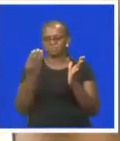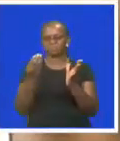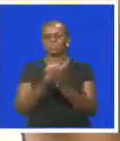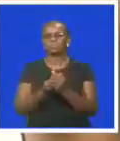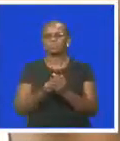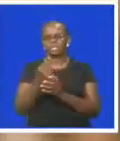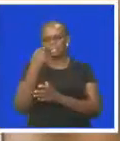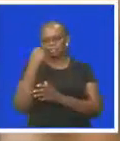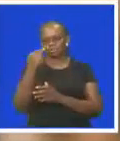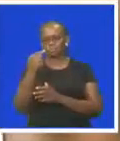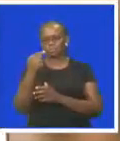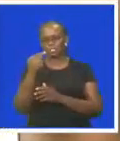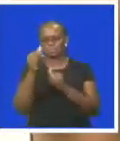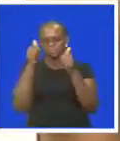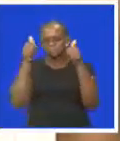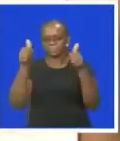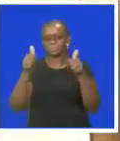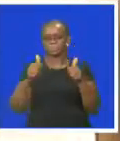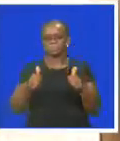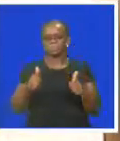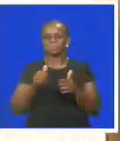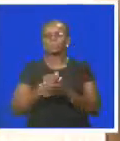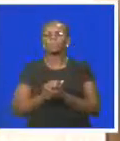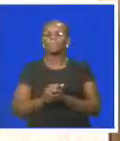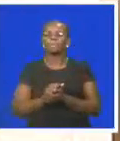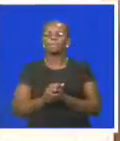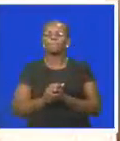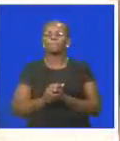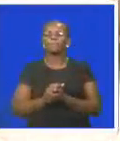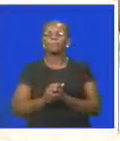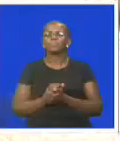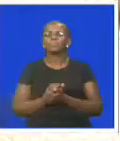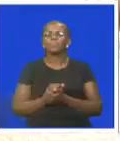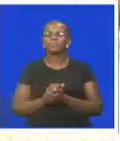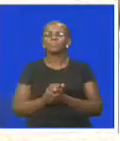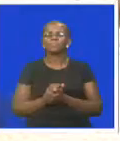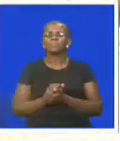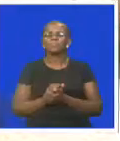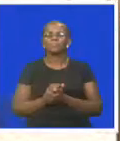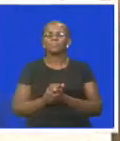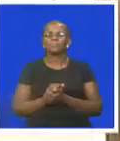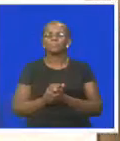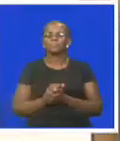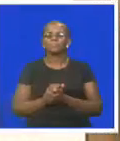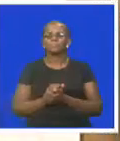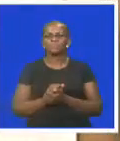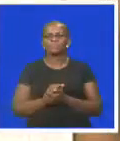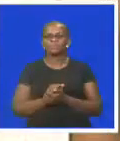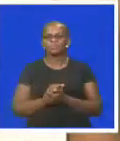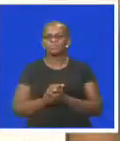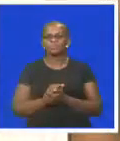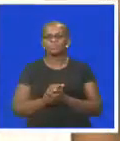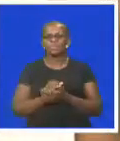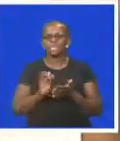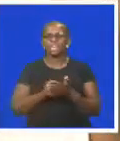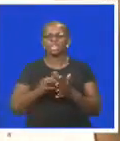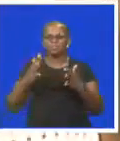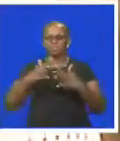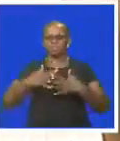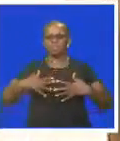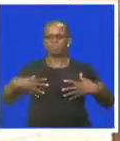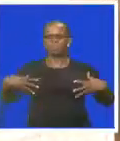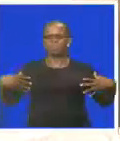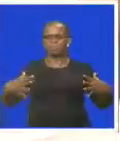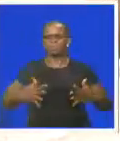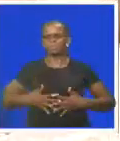this chart here. Then we go through them together. Here, what do we have? We have a zebra. This is